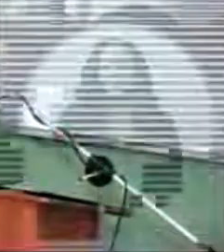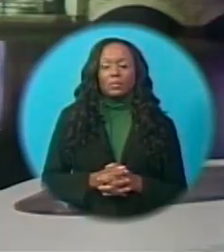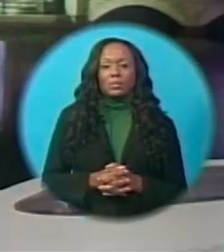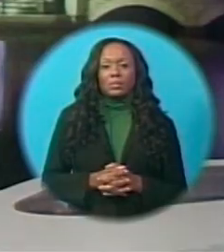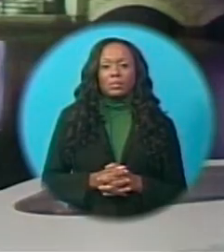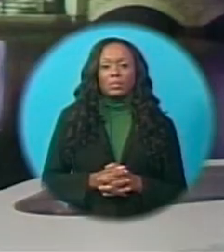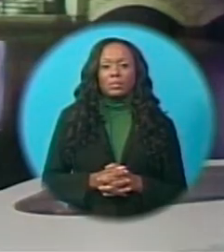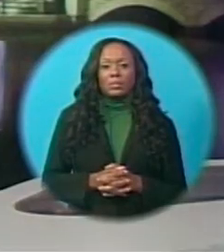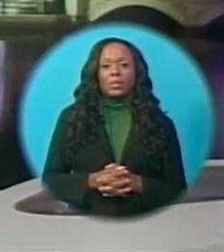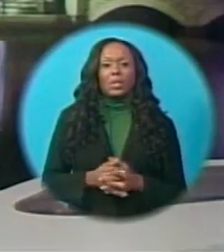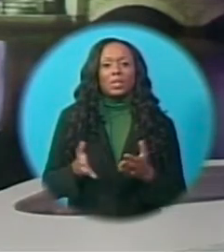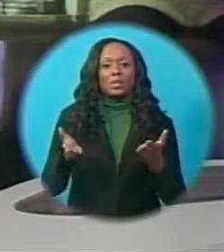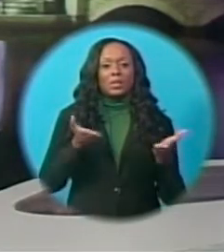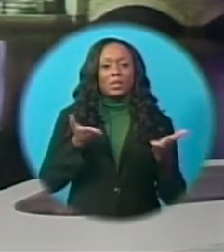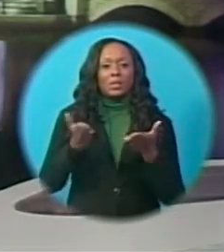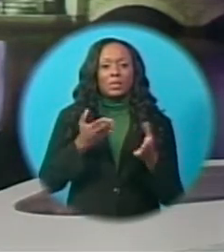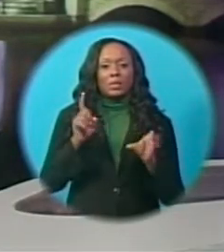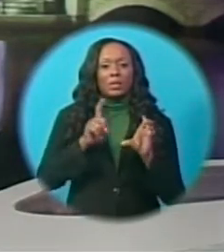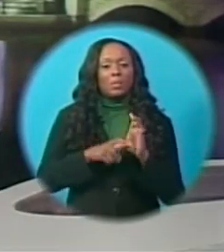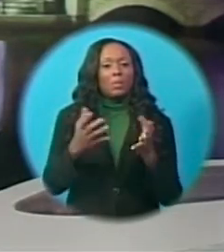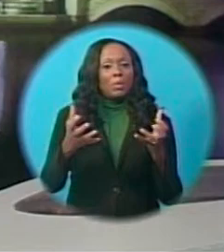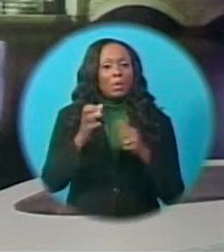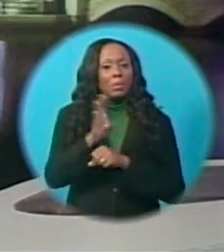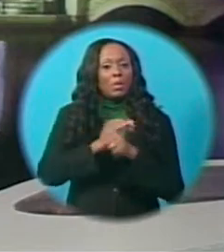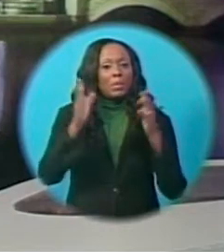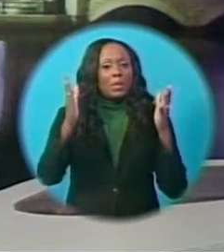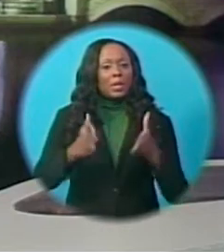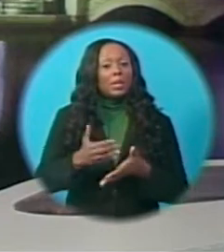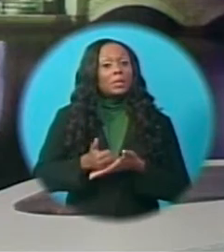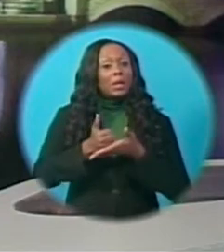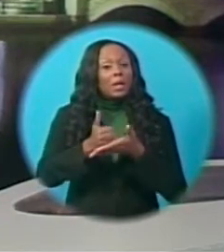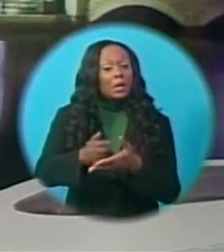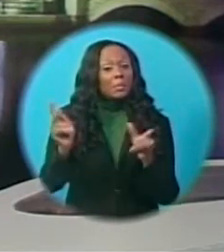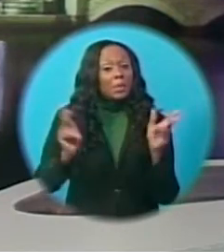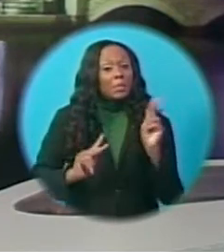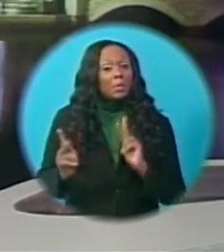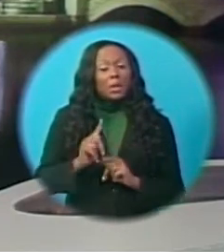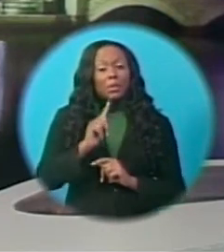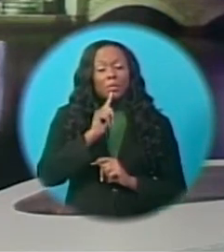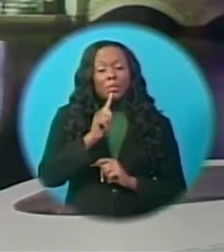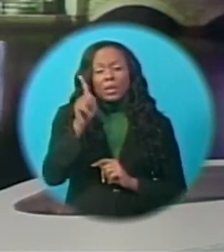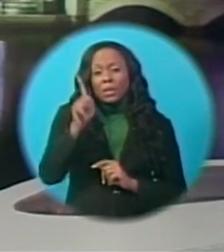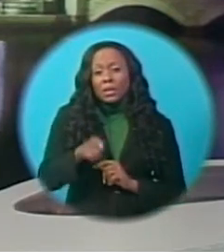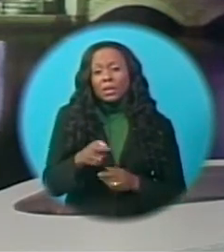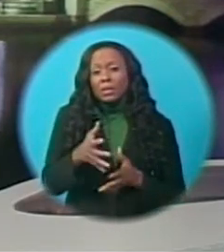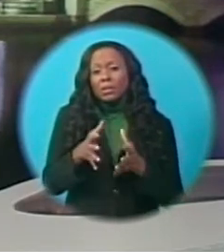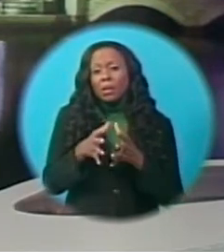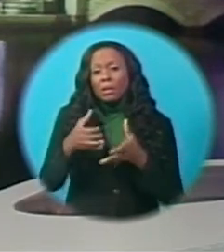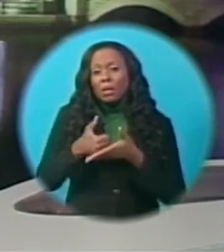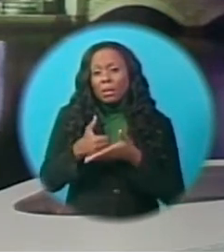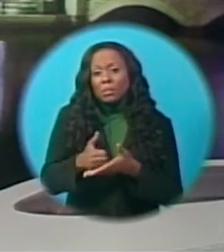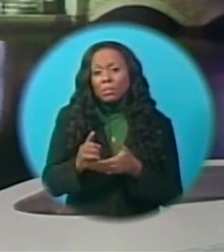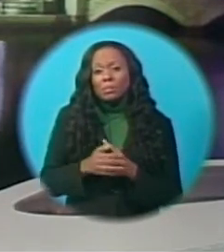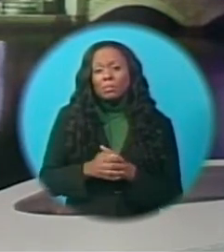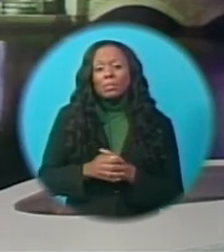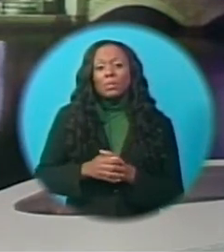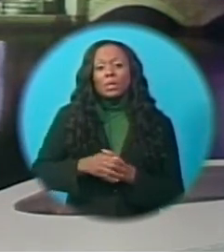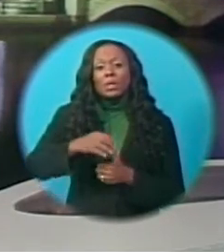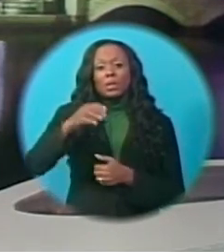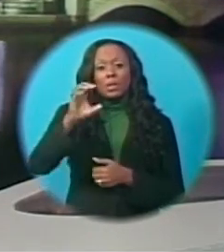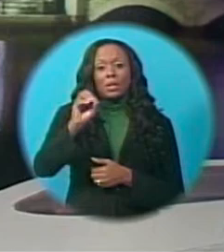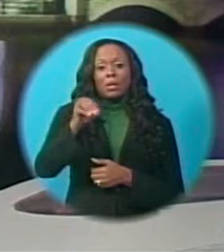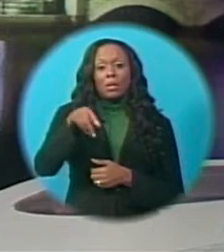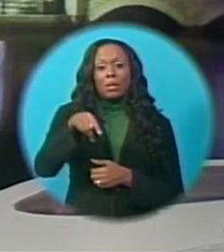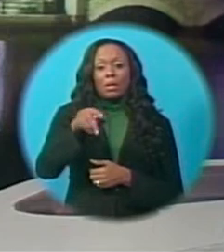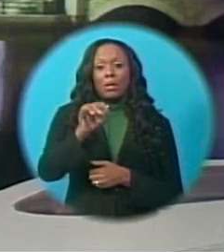side. A local service club is appealing to Barbadians to pitch in to help people in need. This as the Progressive Optimist Club